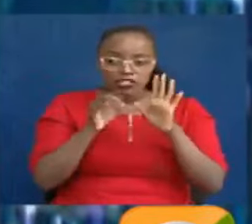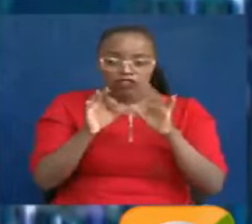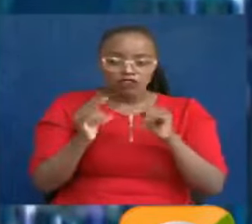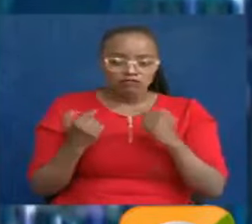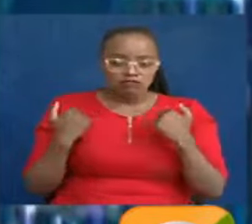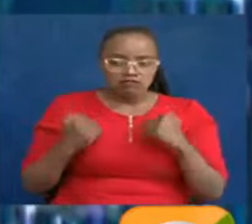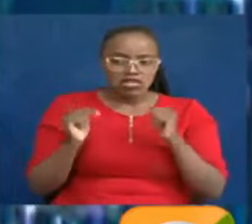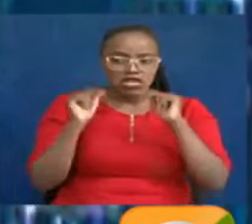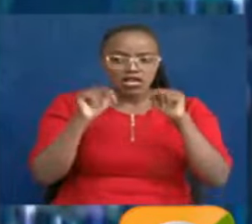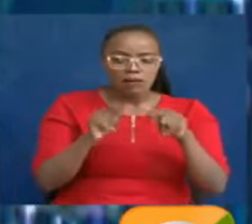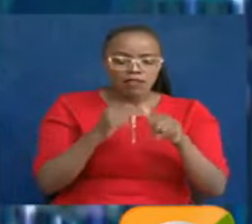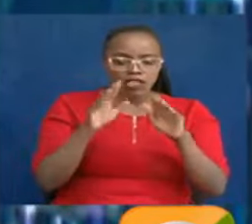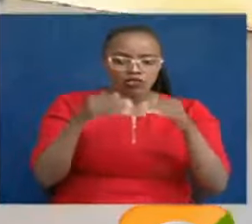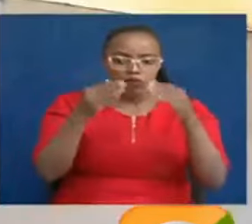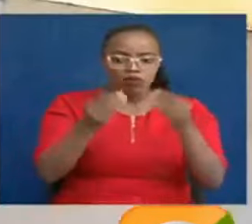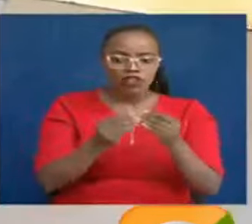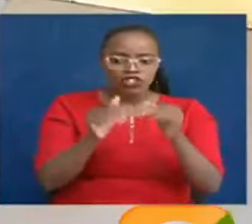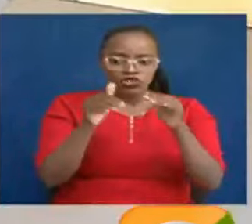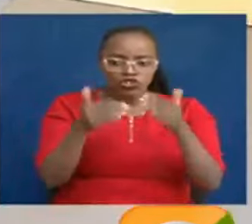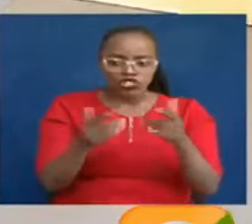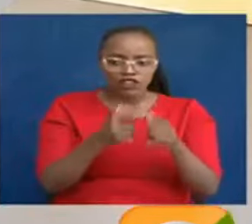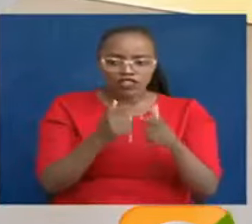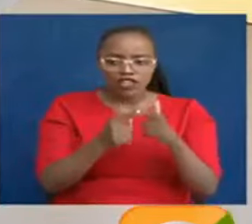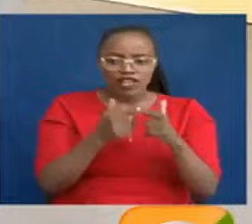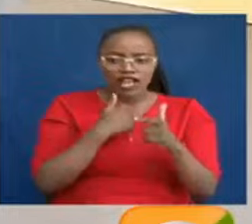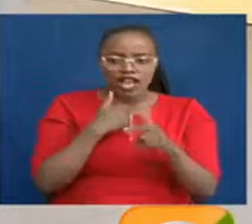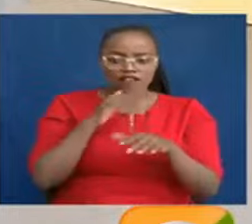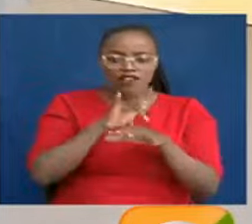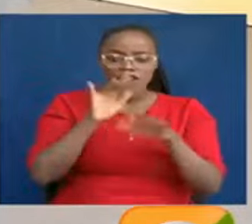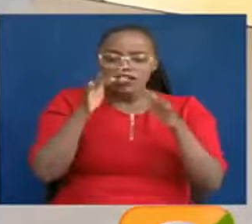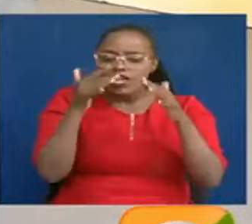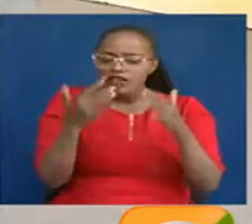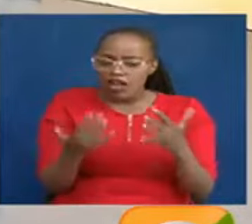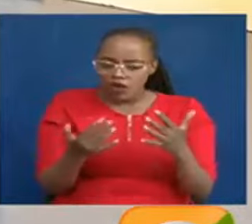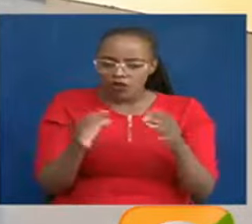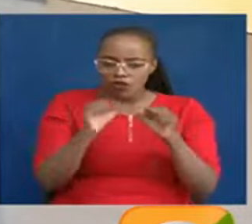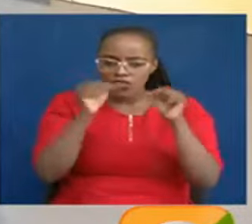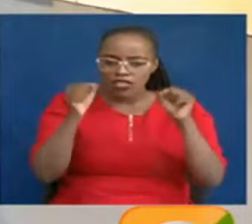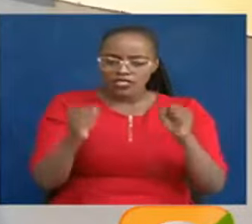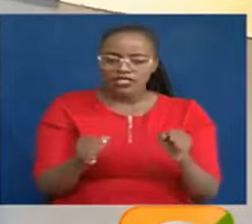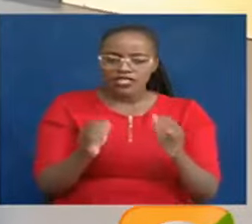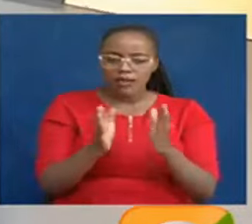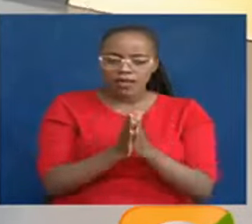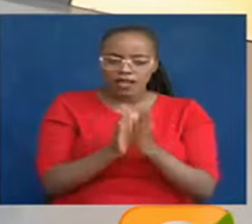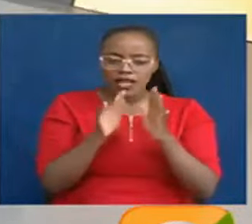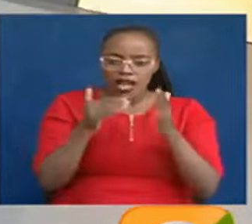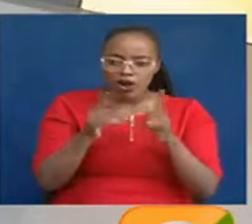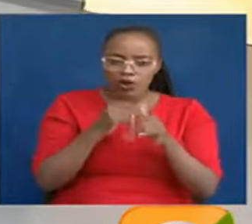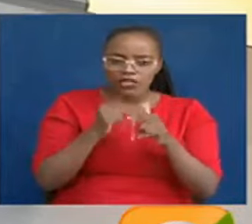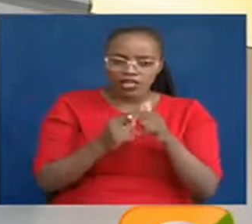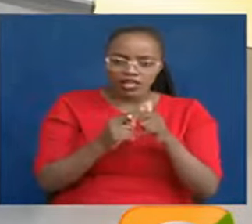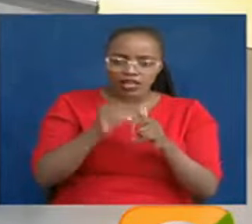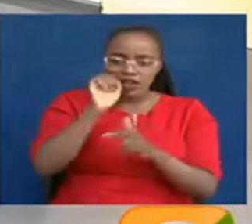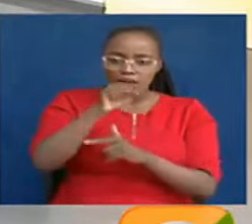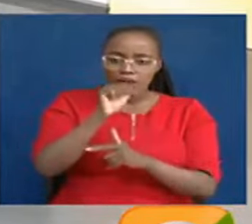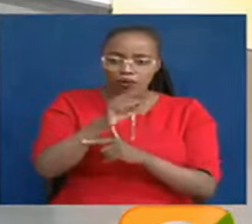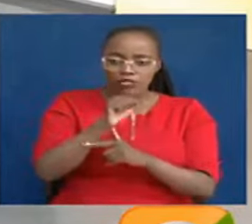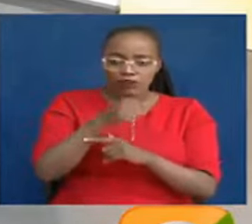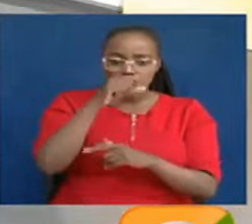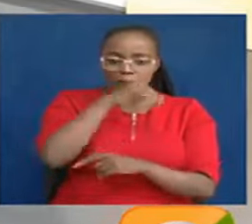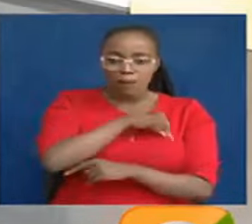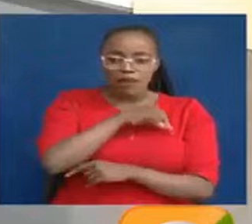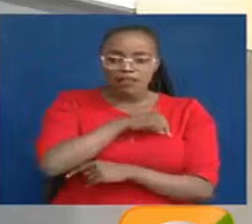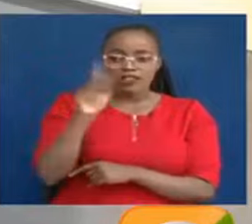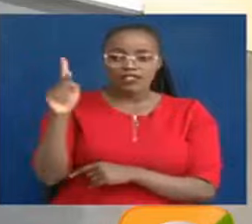in, how do we provide solution, how do we give an impact to the overall ecosystem, and how it will then be translated into the economic benefits of